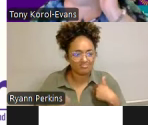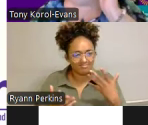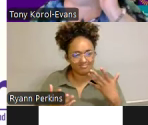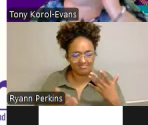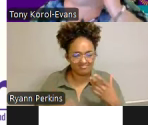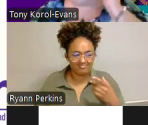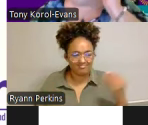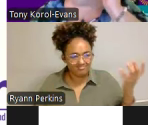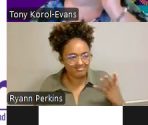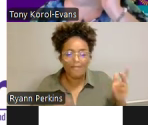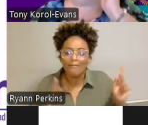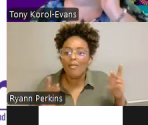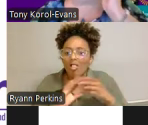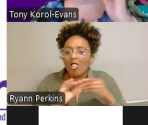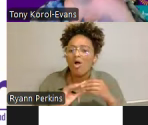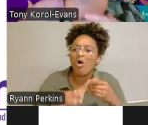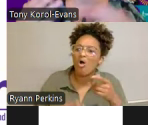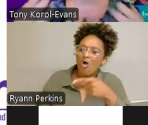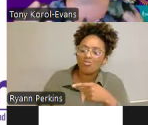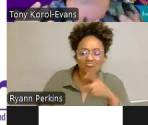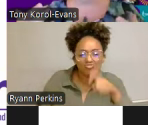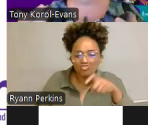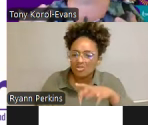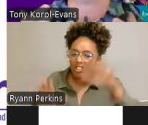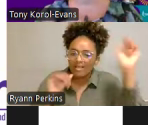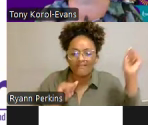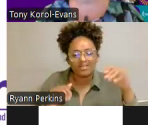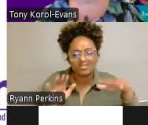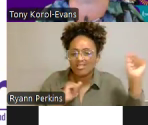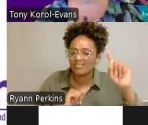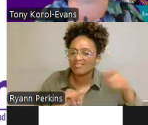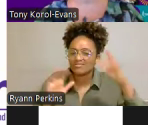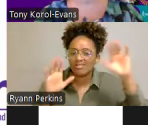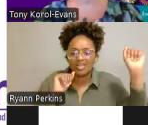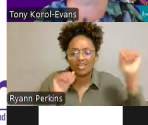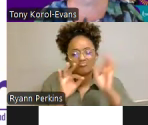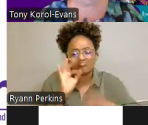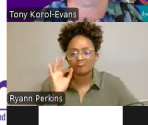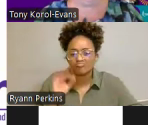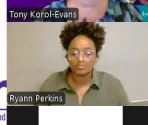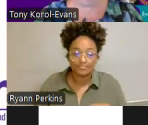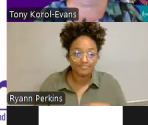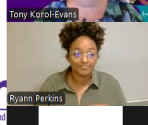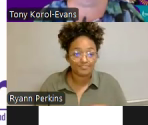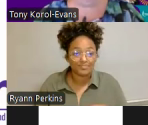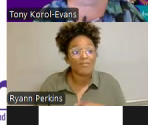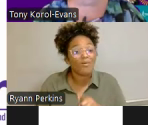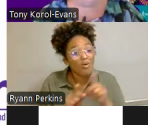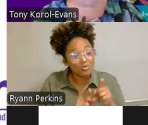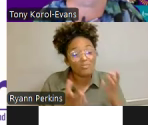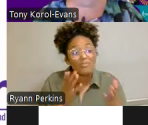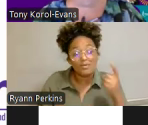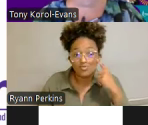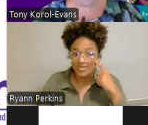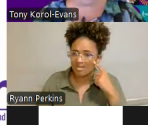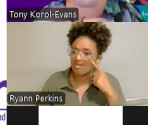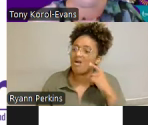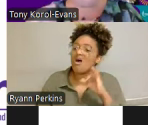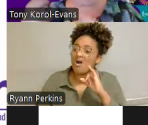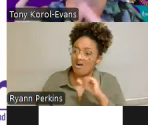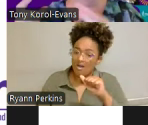IPSVs are more likely to think they deserved it because they agreed to the relationship, maybe even think it's part of the relationship. Especially if